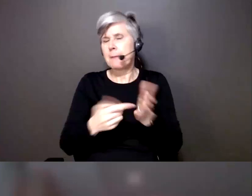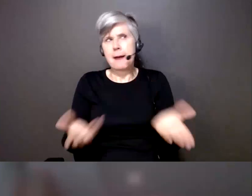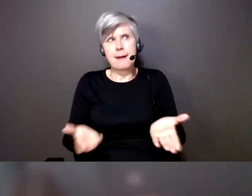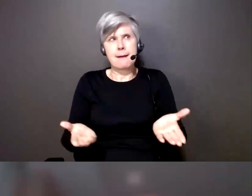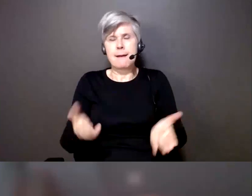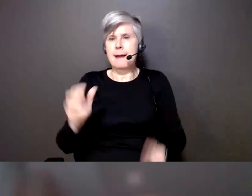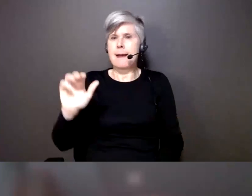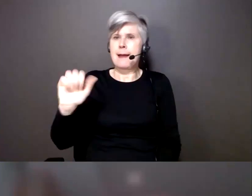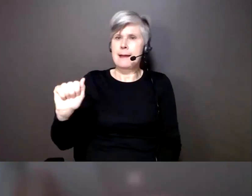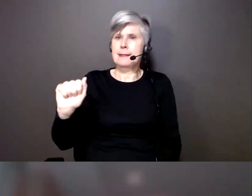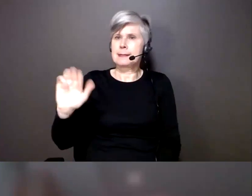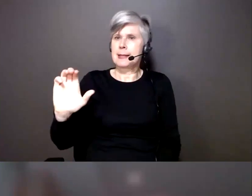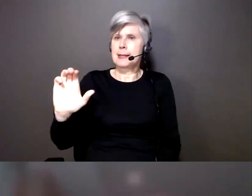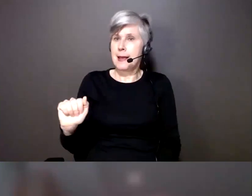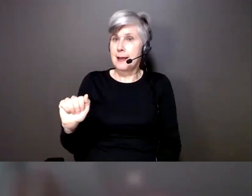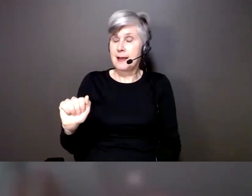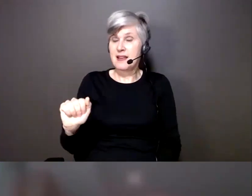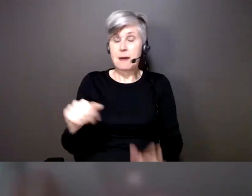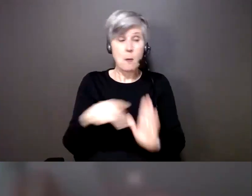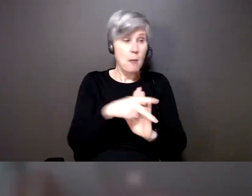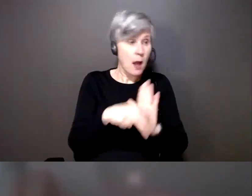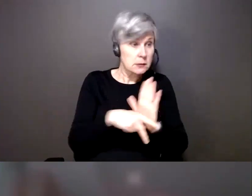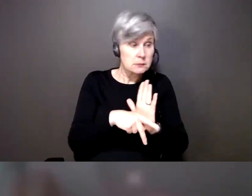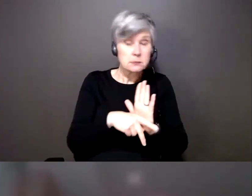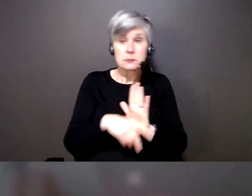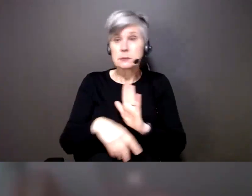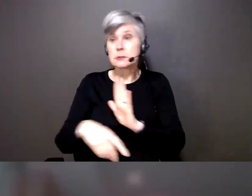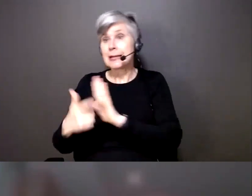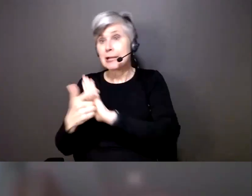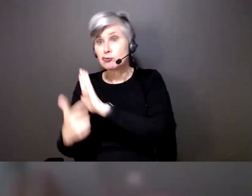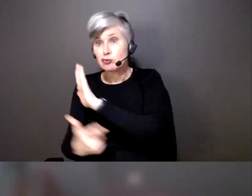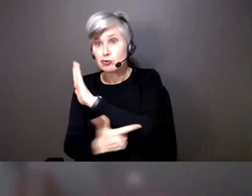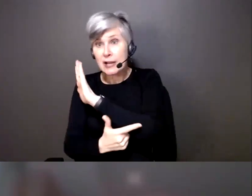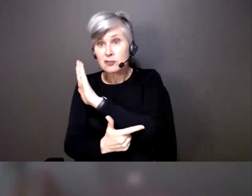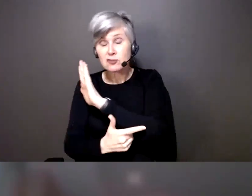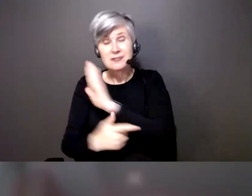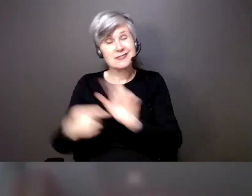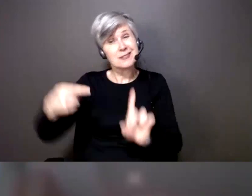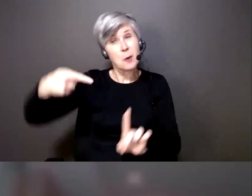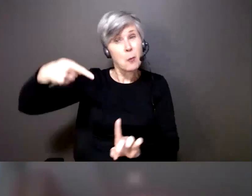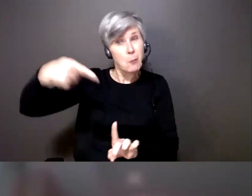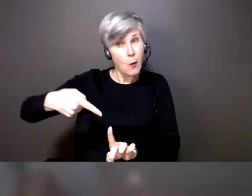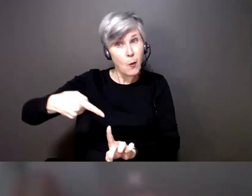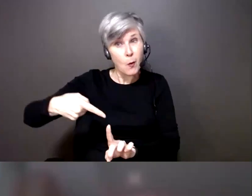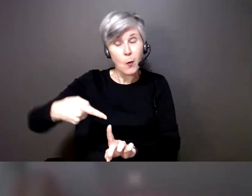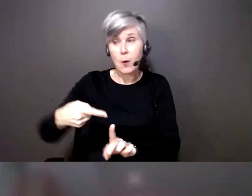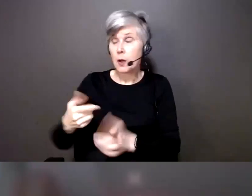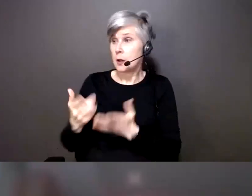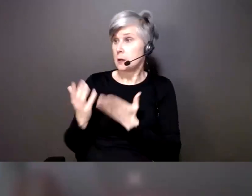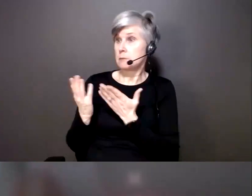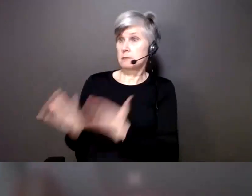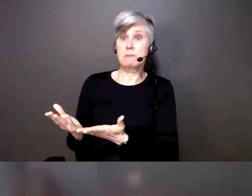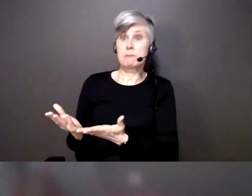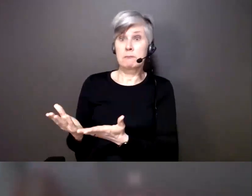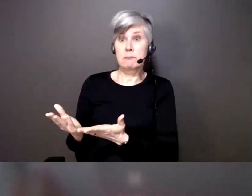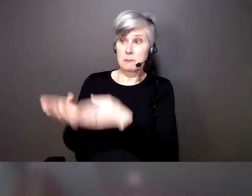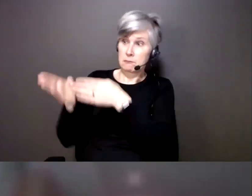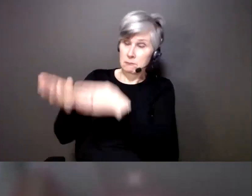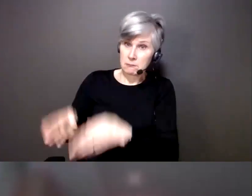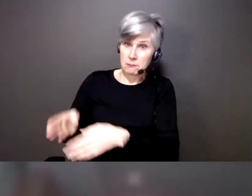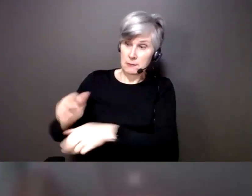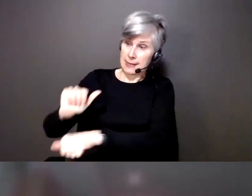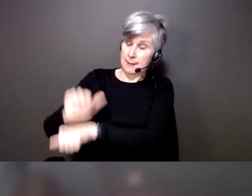policies say is basically that every employee is entitled to request the